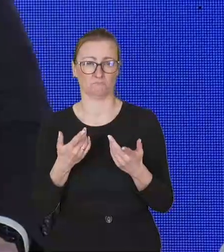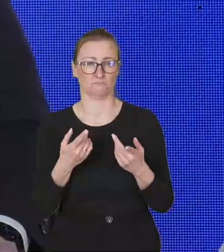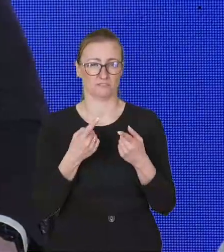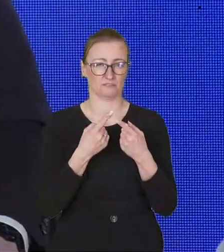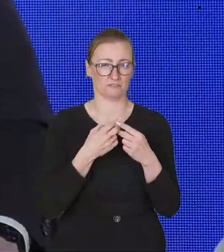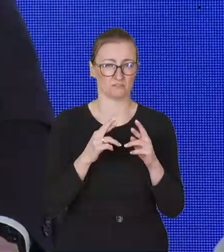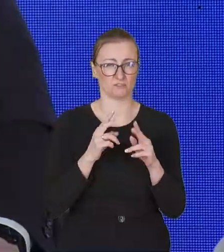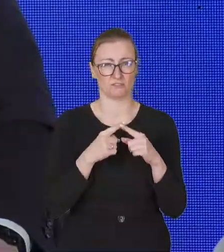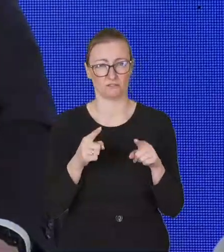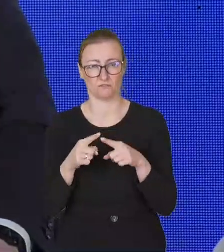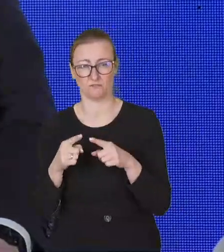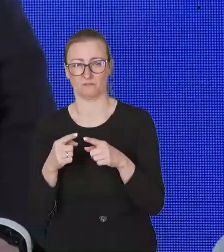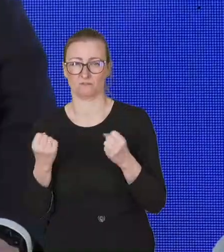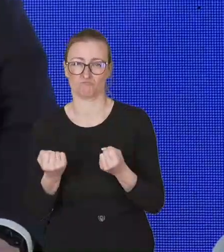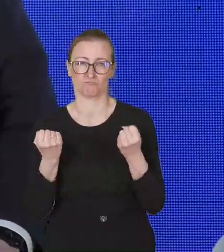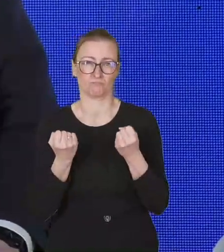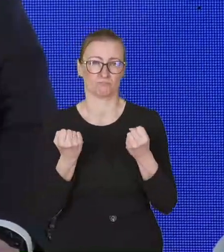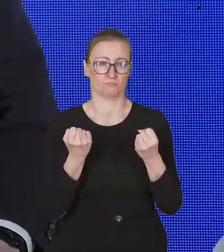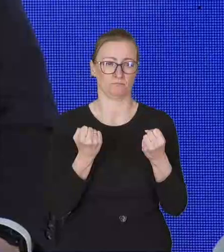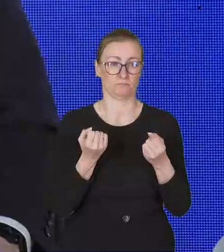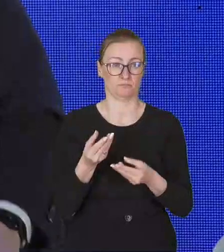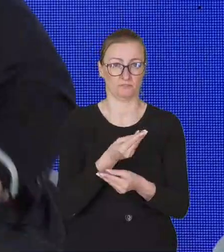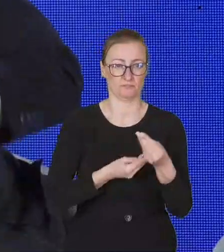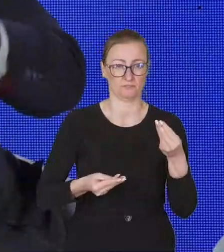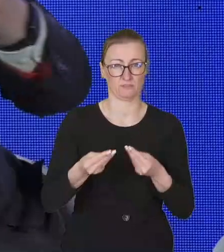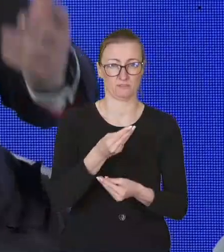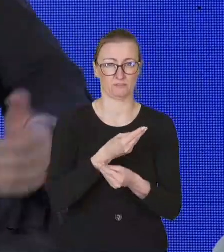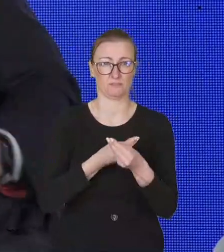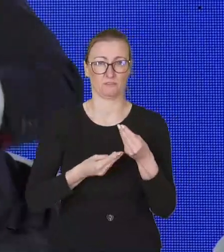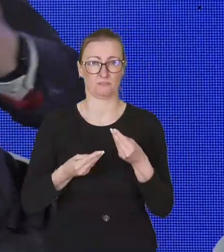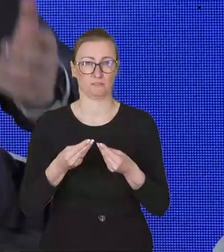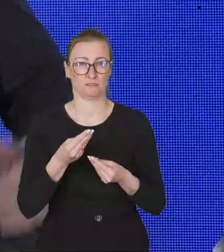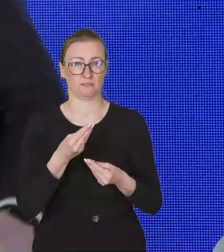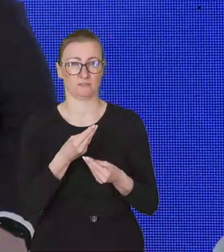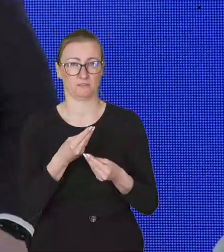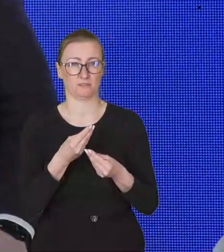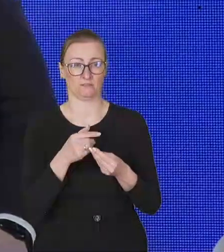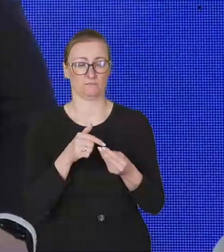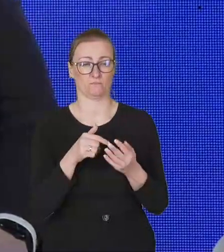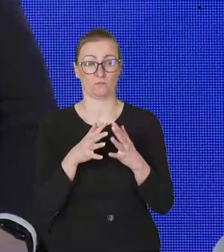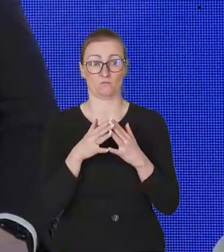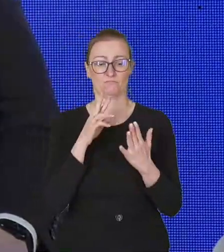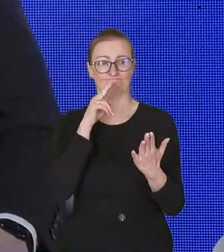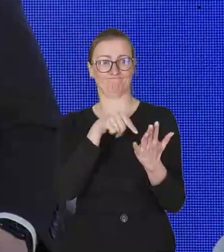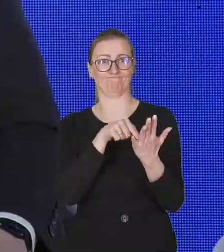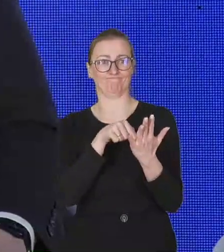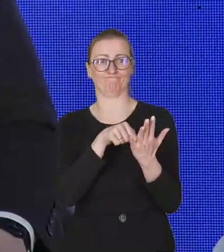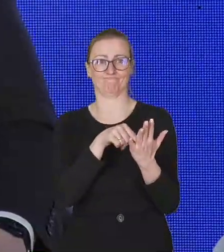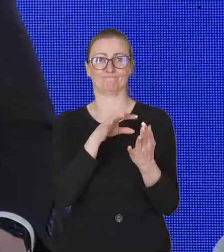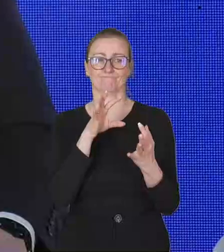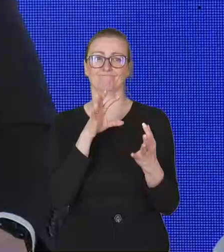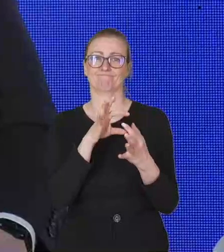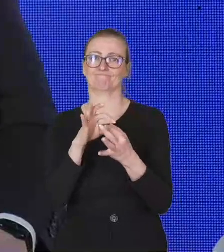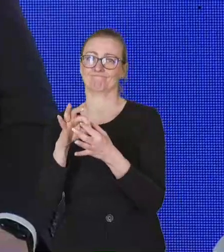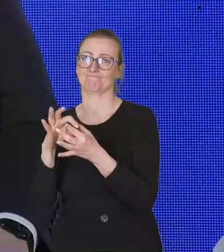chains. Value chains and this new emerging geoeconomic conditions are becoming more and